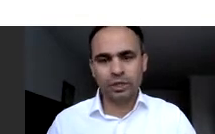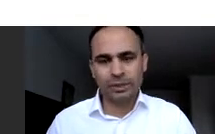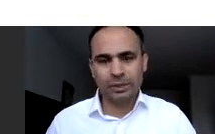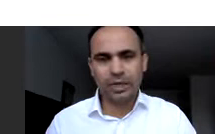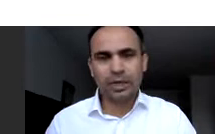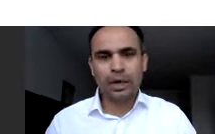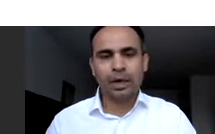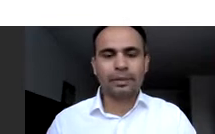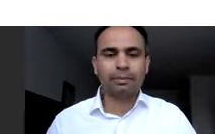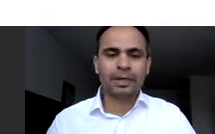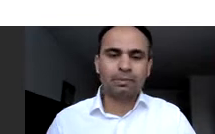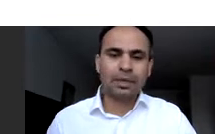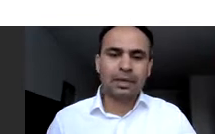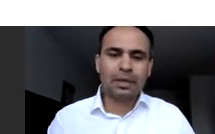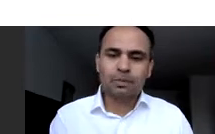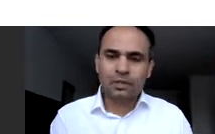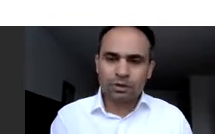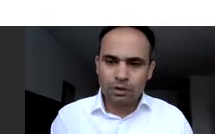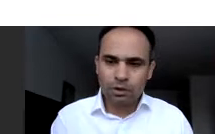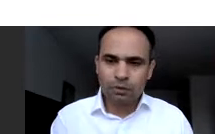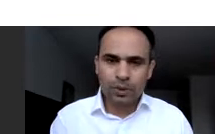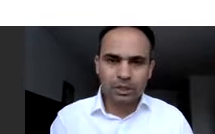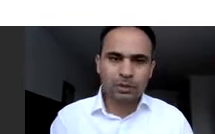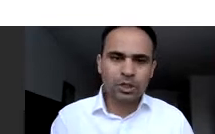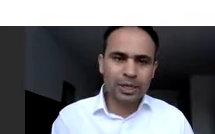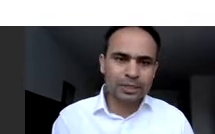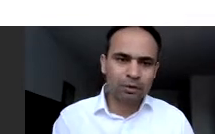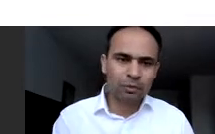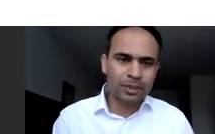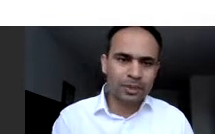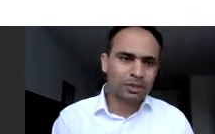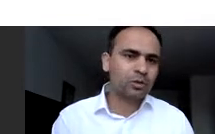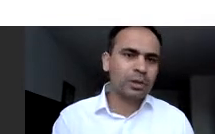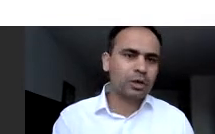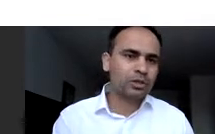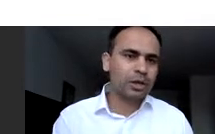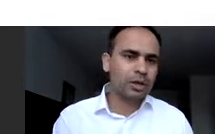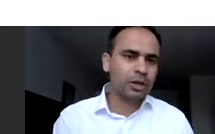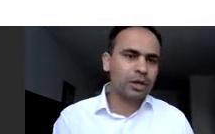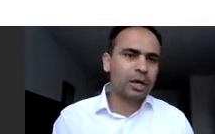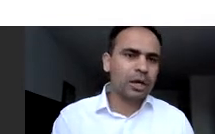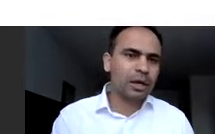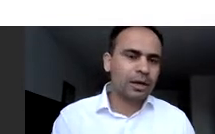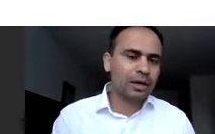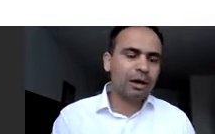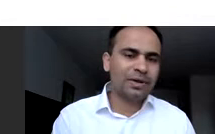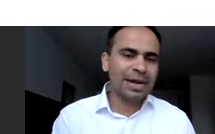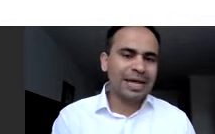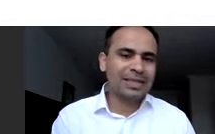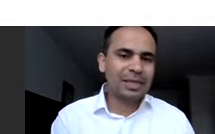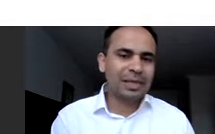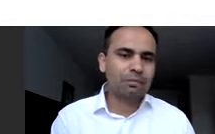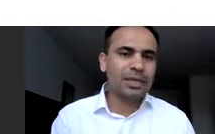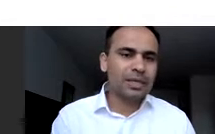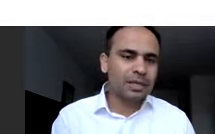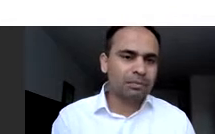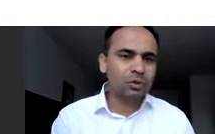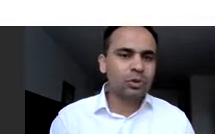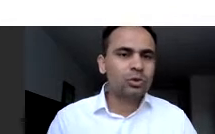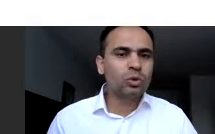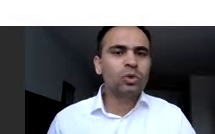day-to-day operations. There might be specific softwares, specialized softwares that you may not cover at